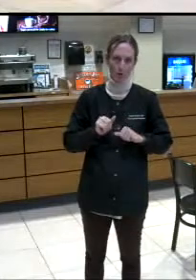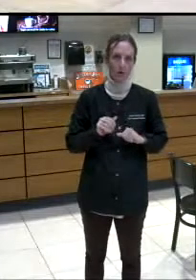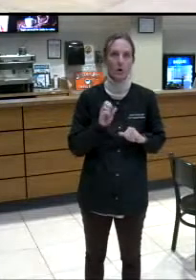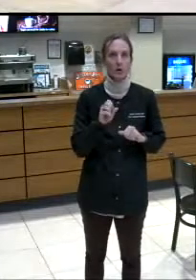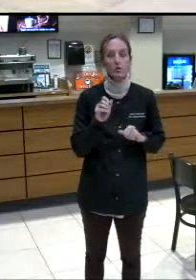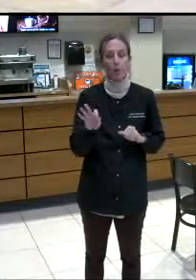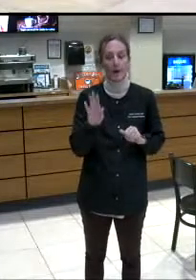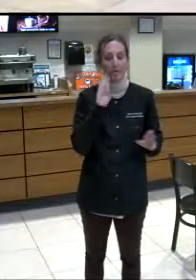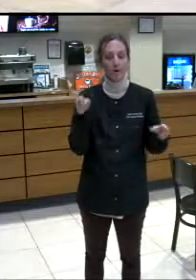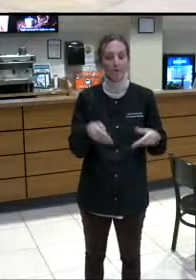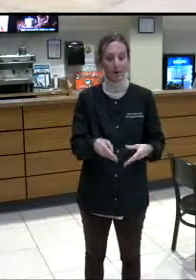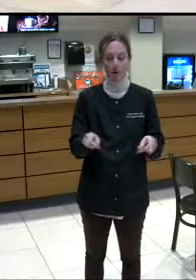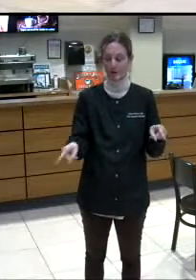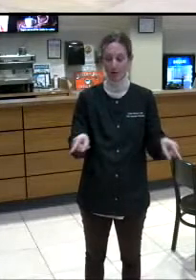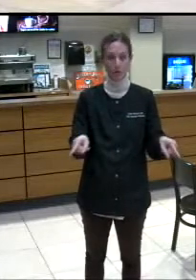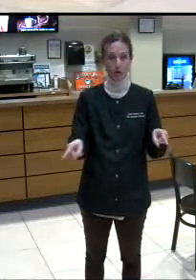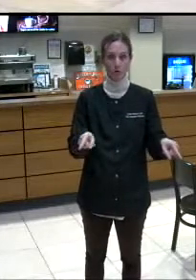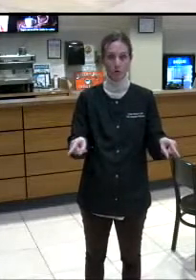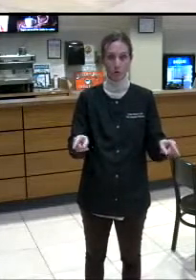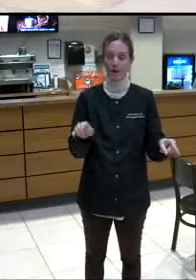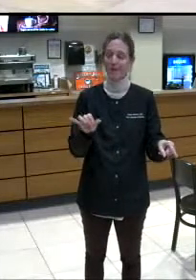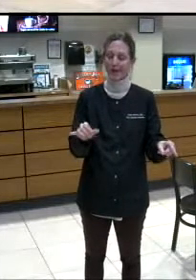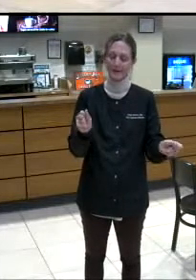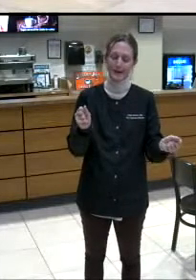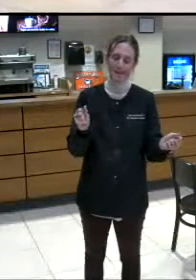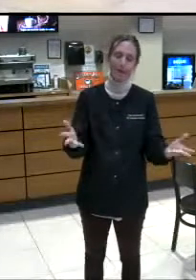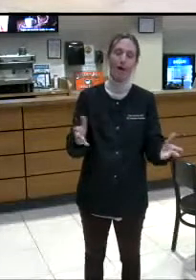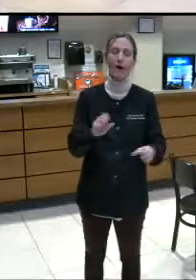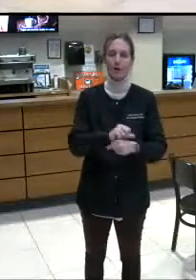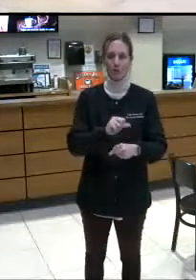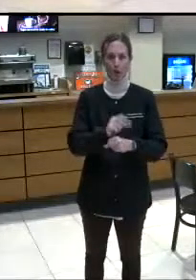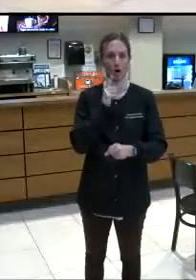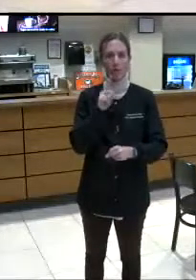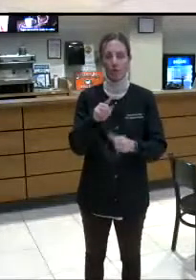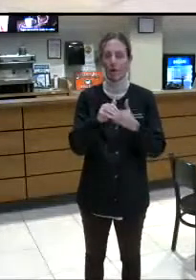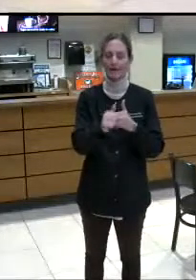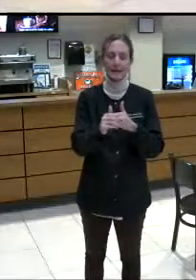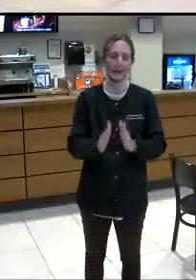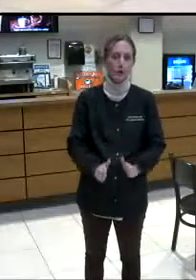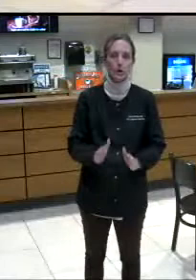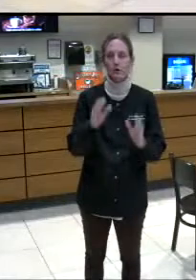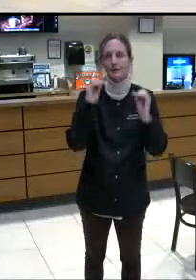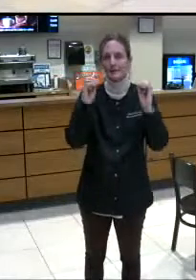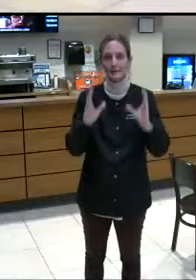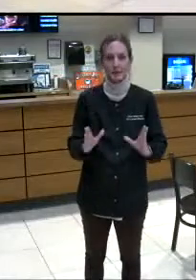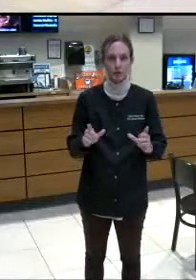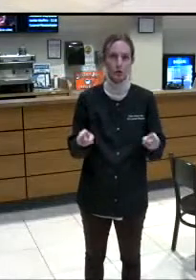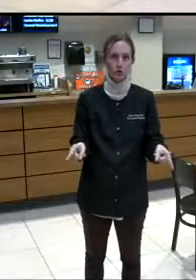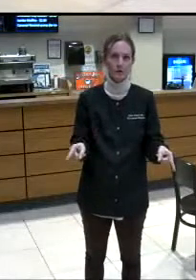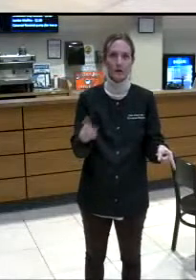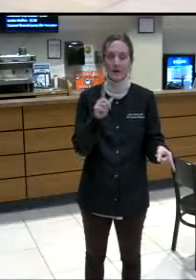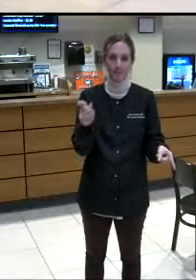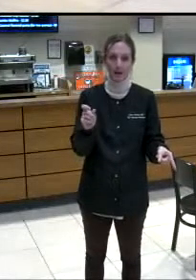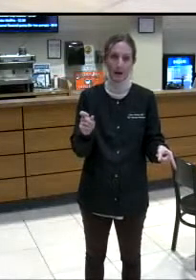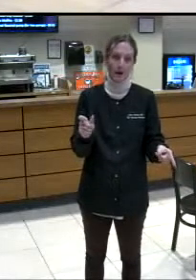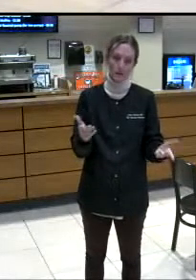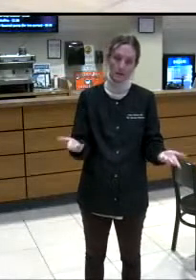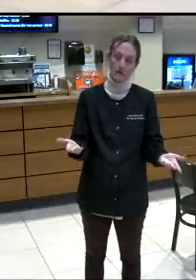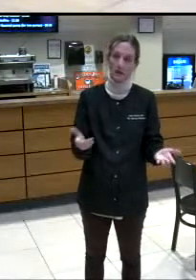lot of work for teachers and for leaders, because those things are really dynamic things that take a lot of time to improve.